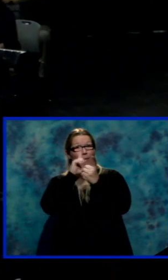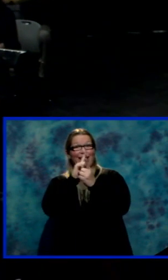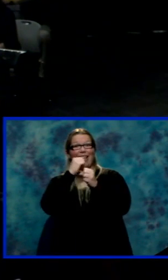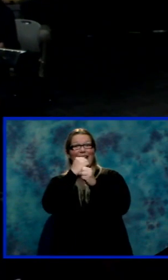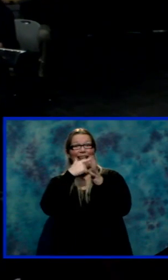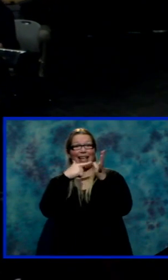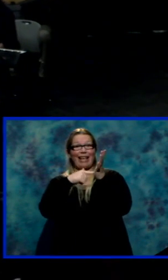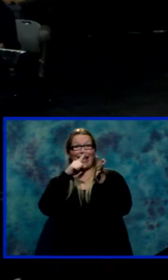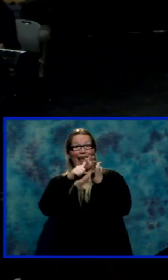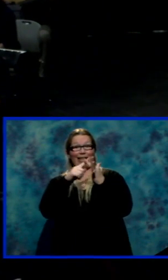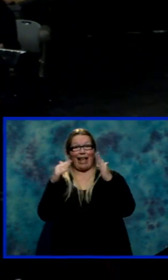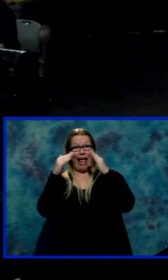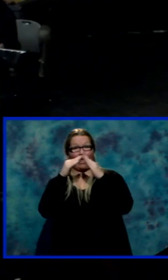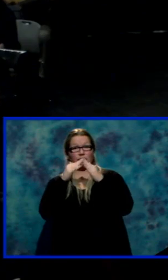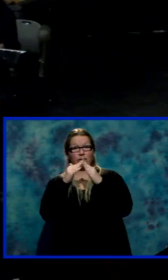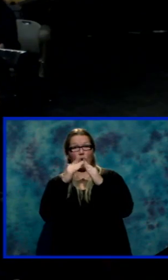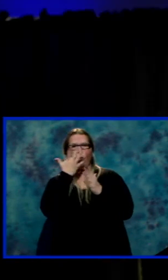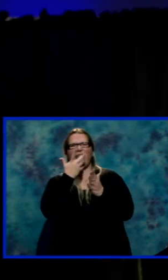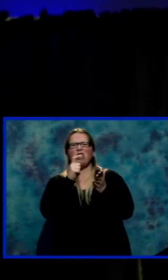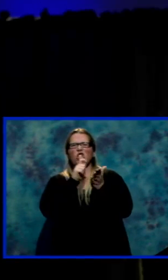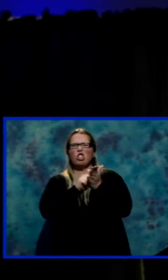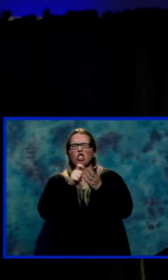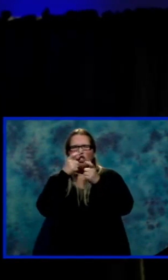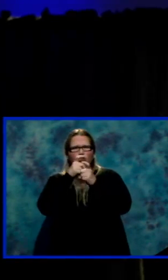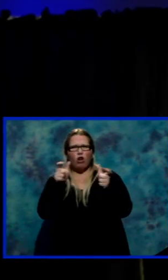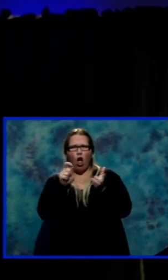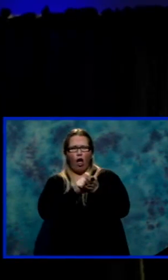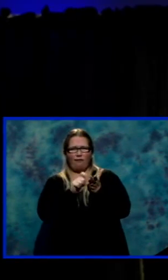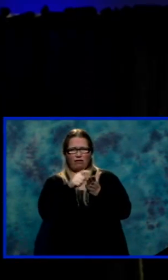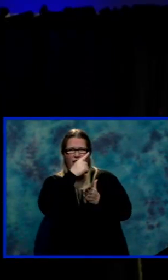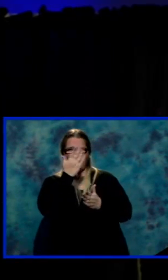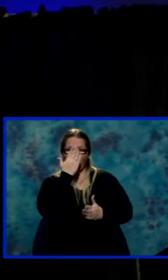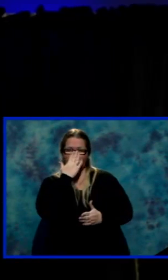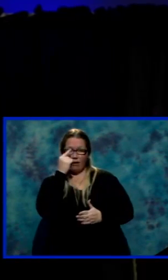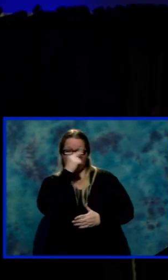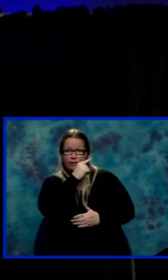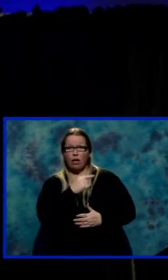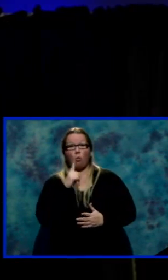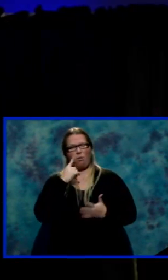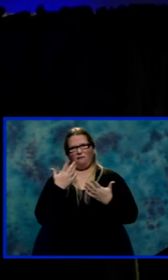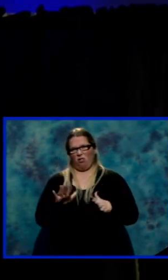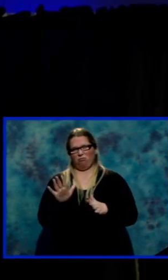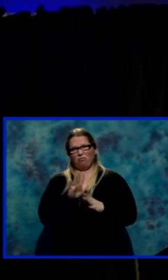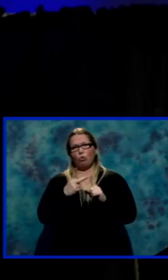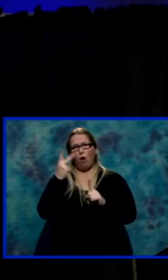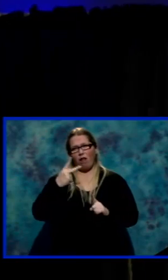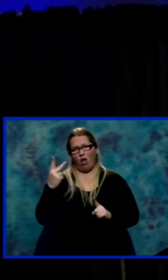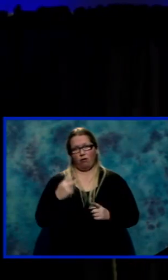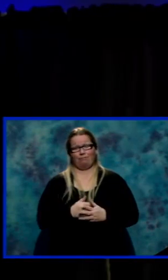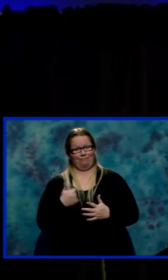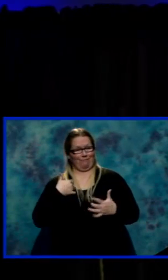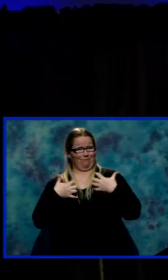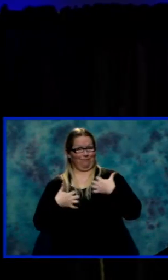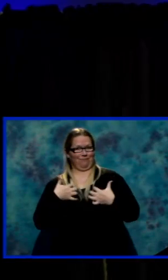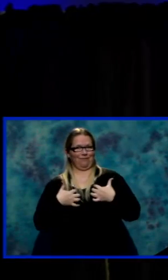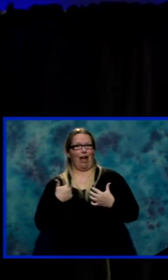gatehouse. So at the speed bump where the security office is. We'll meet just there and we'll be finished by 12. I look forward to it and I'm